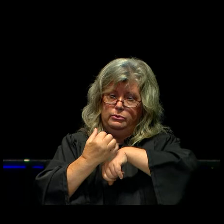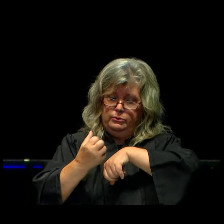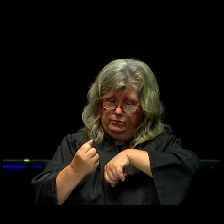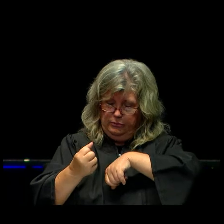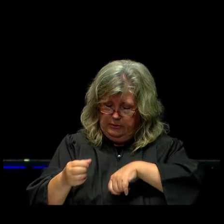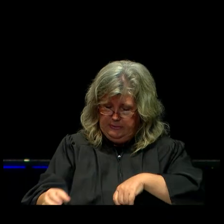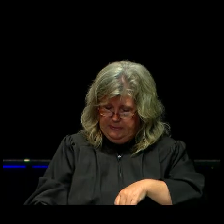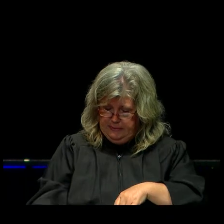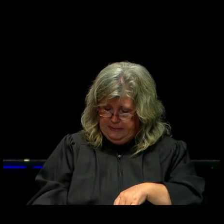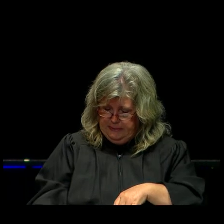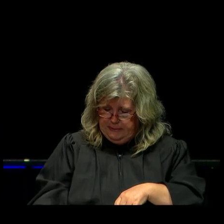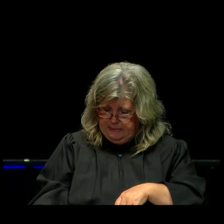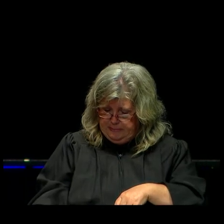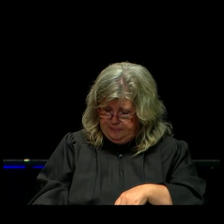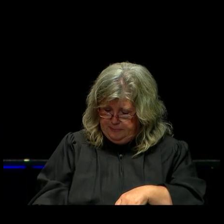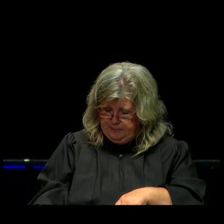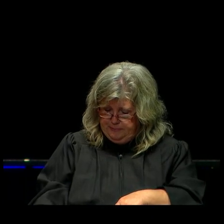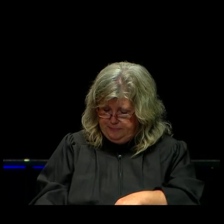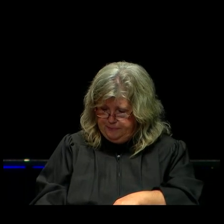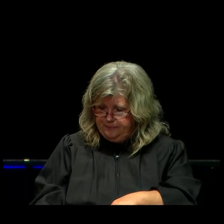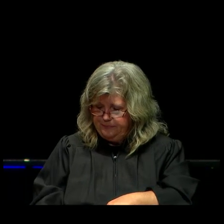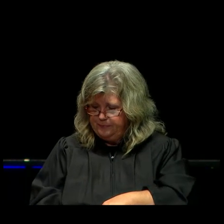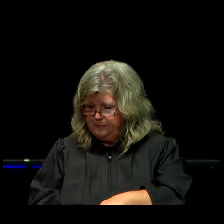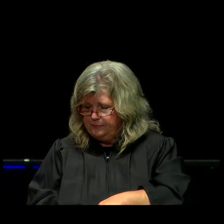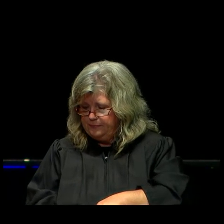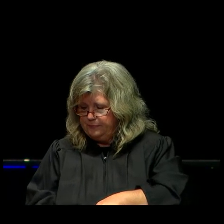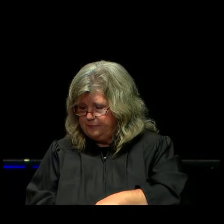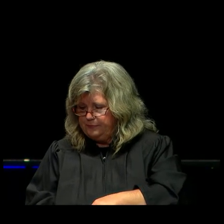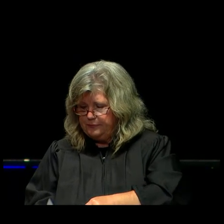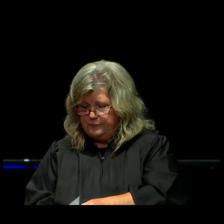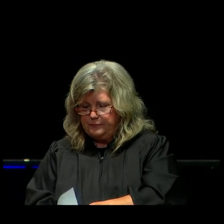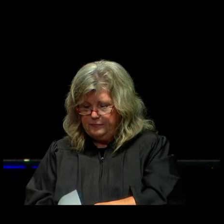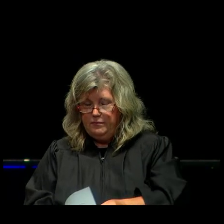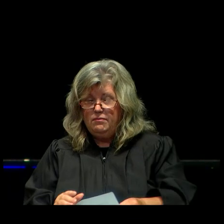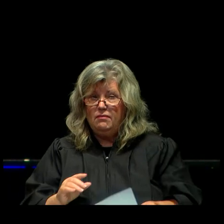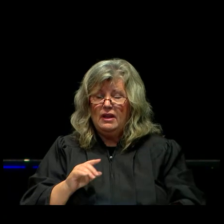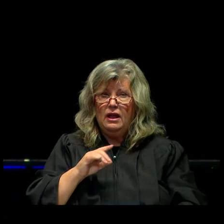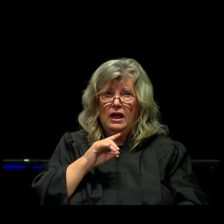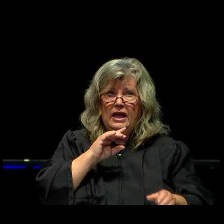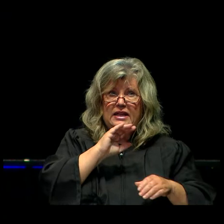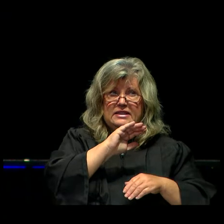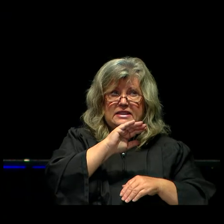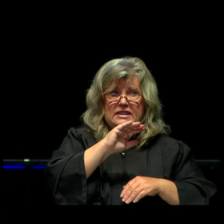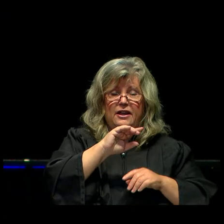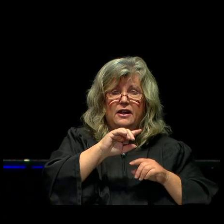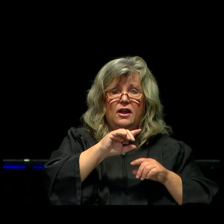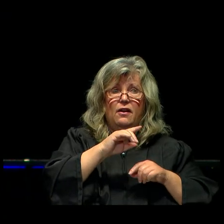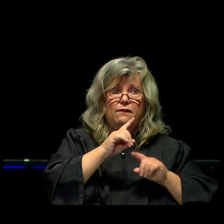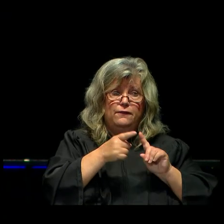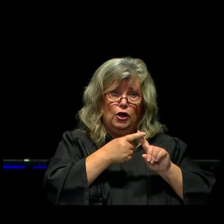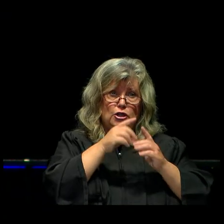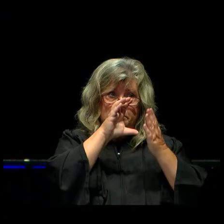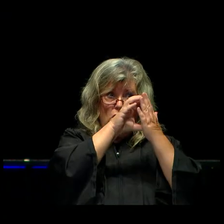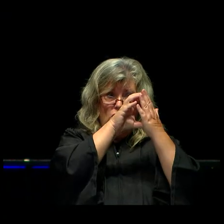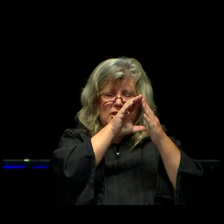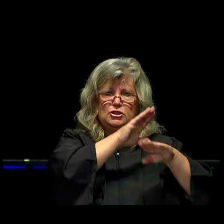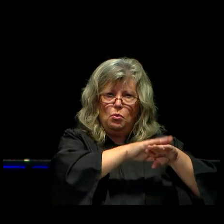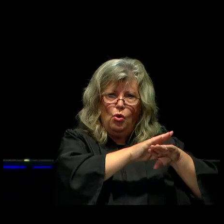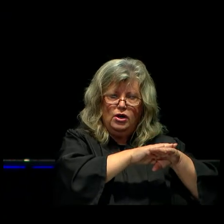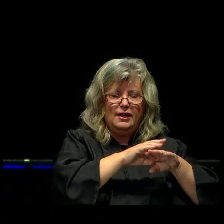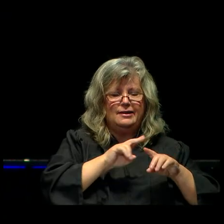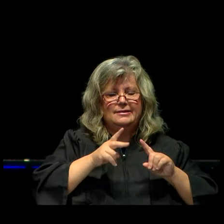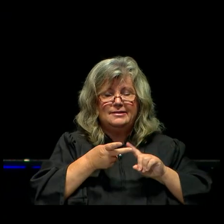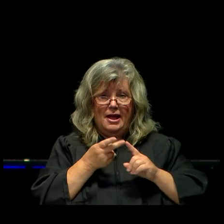So it's an invitation. First was almost a warning. Second's an invitation. And then he